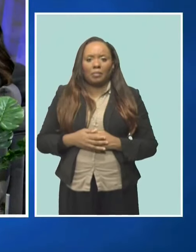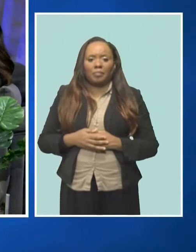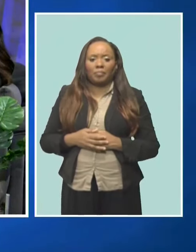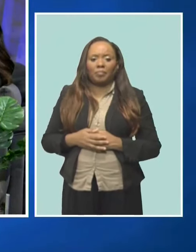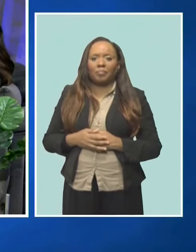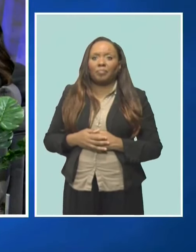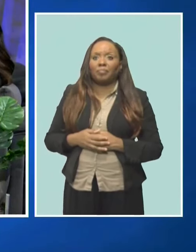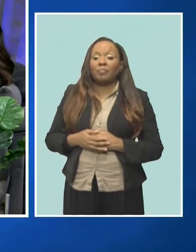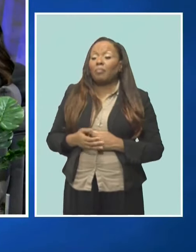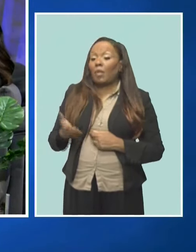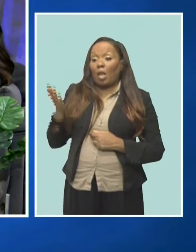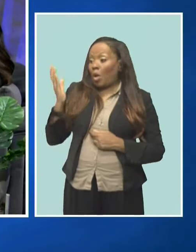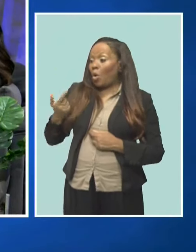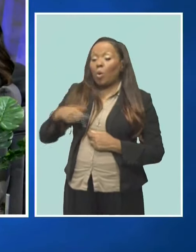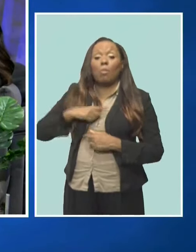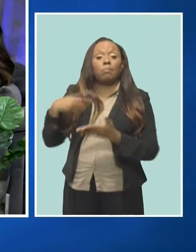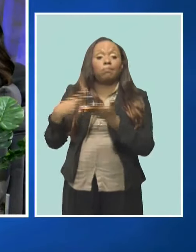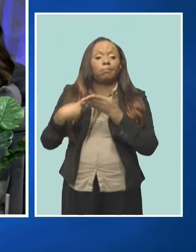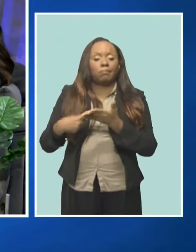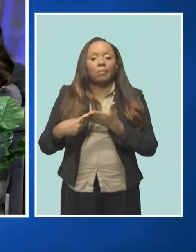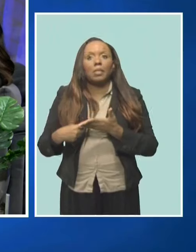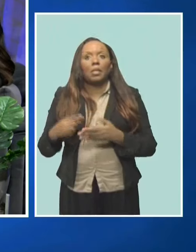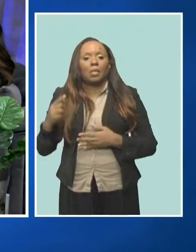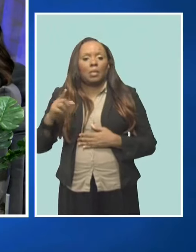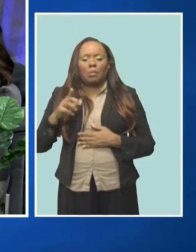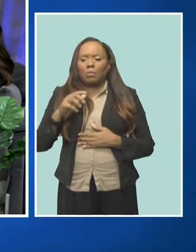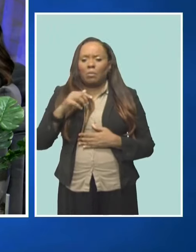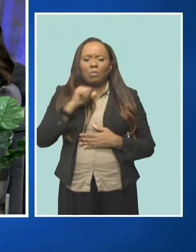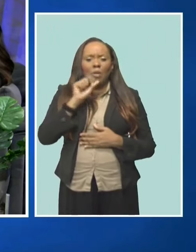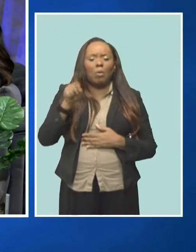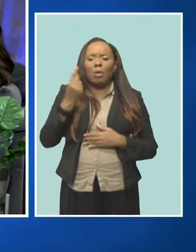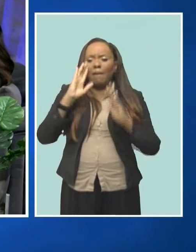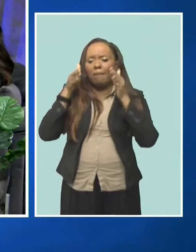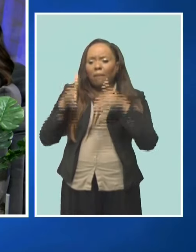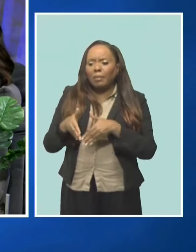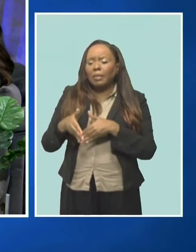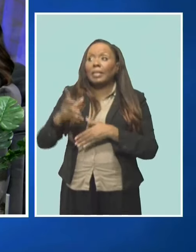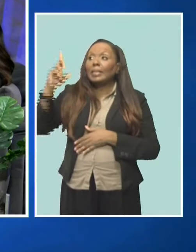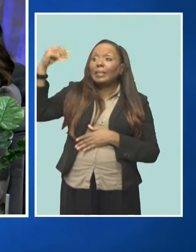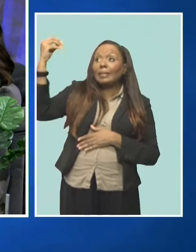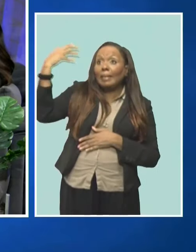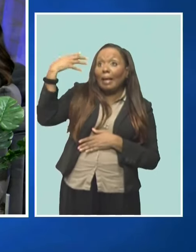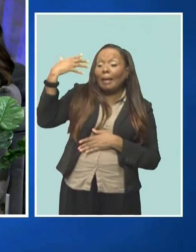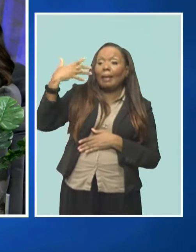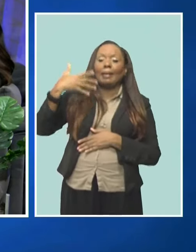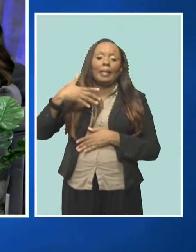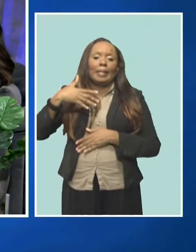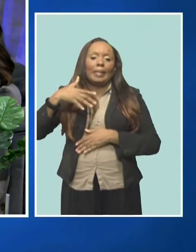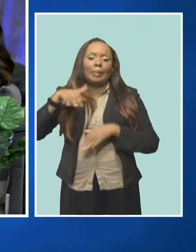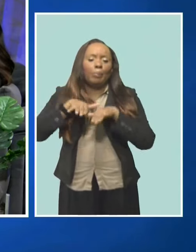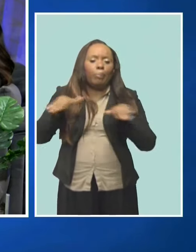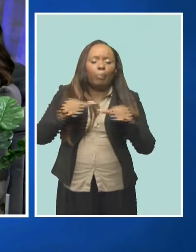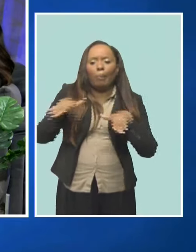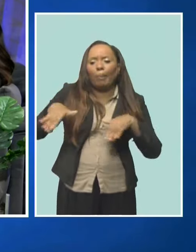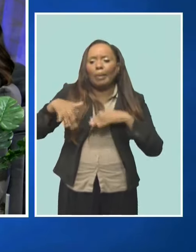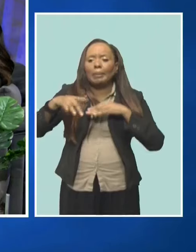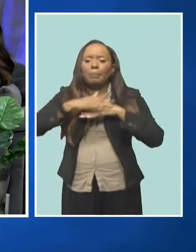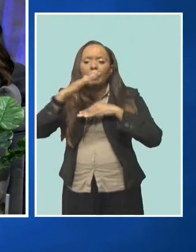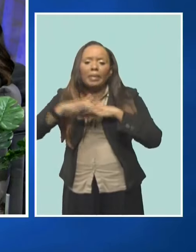country that the industry needs to move more from sun, sea, and sand, which is the traditional ways or means of pulling